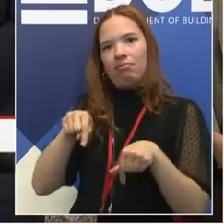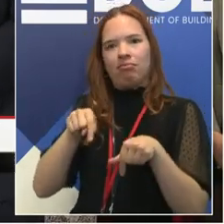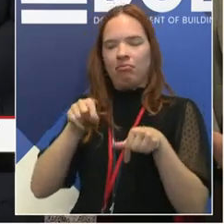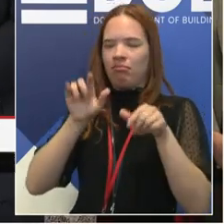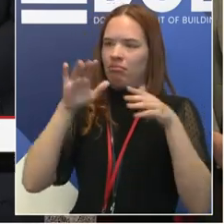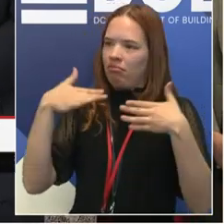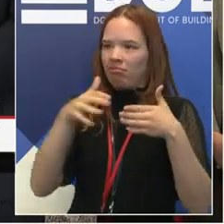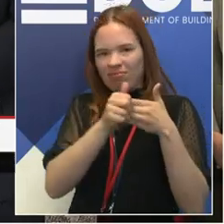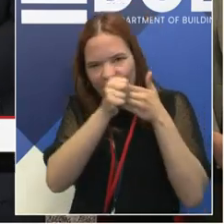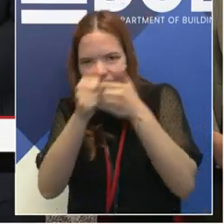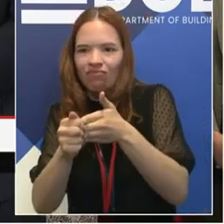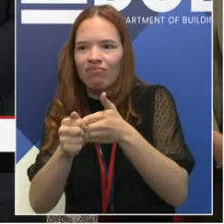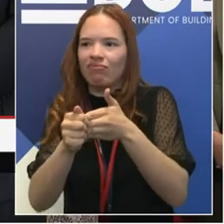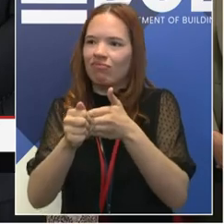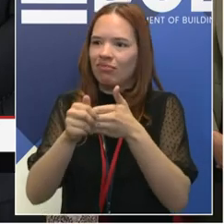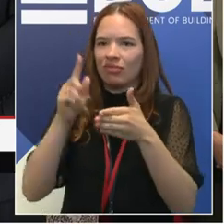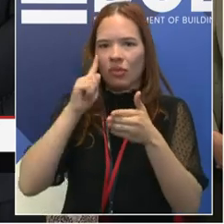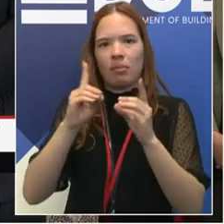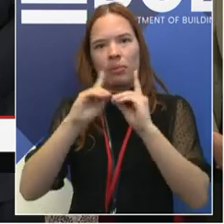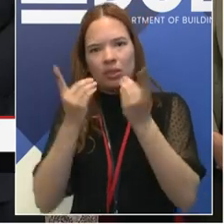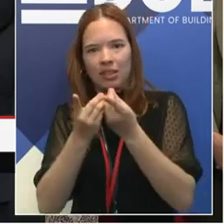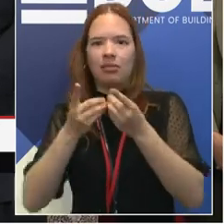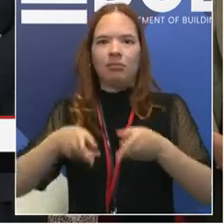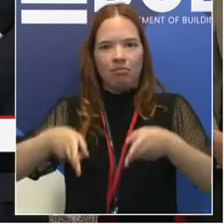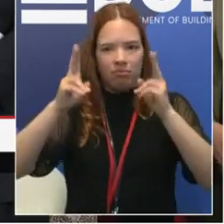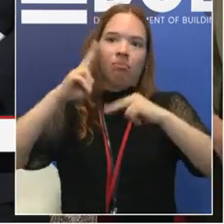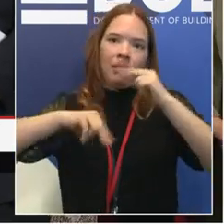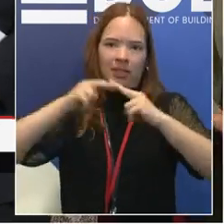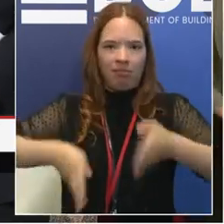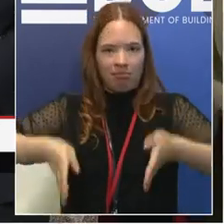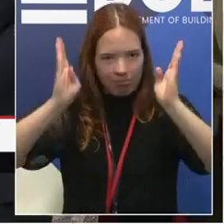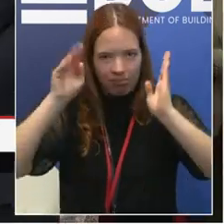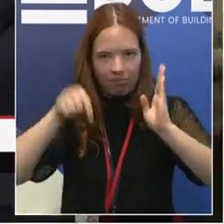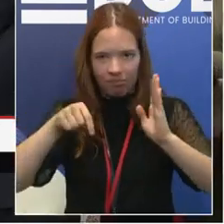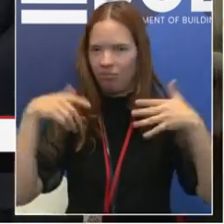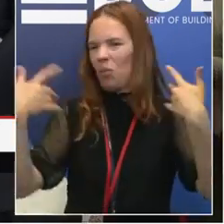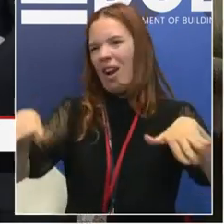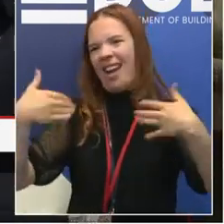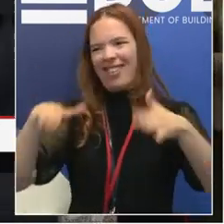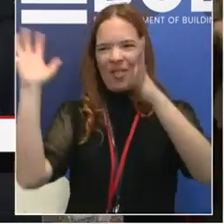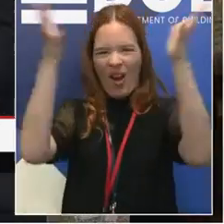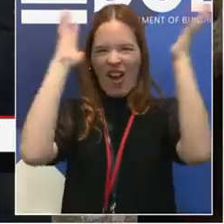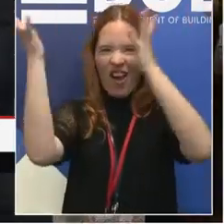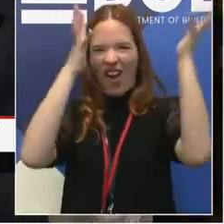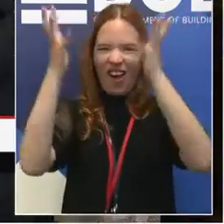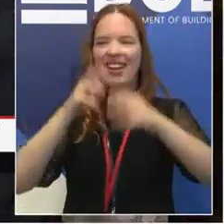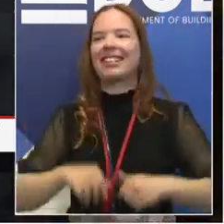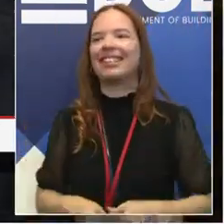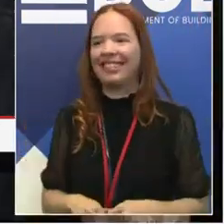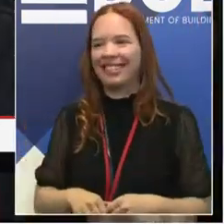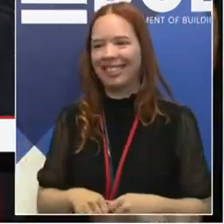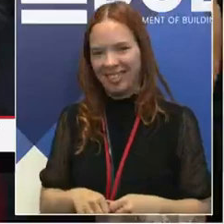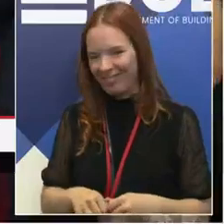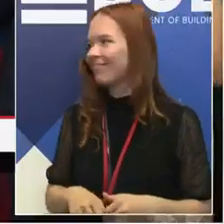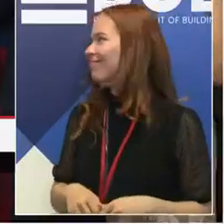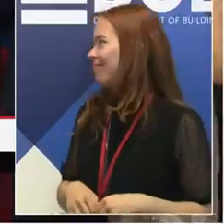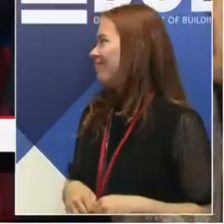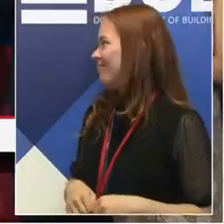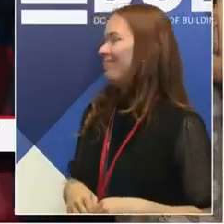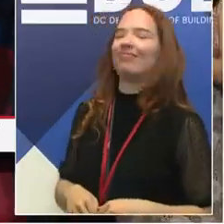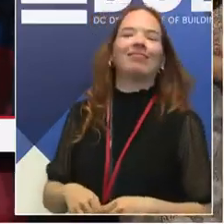of Building. So with that, help me congratulate Brian Hanlon. Thank you, Mayor. Thank